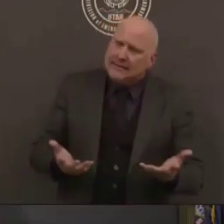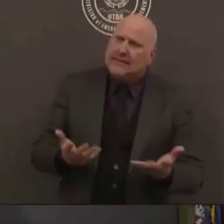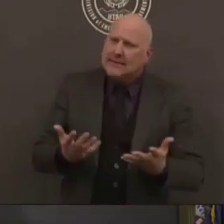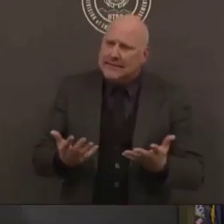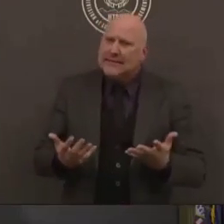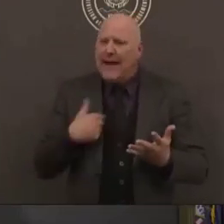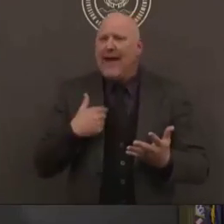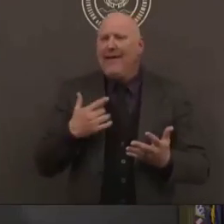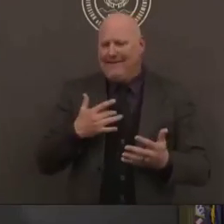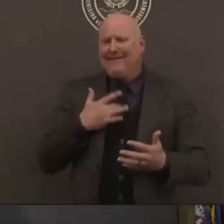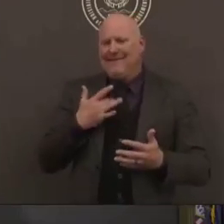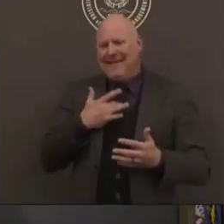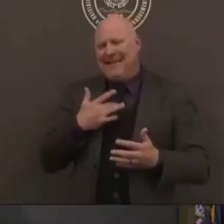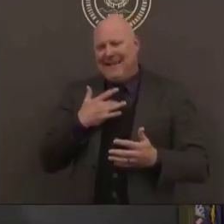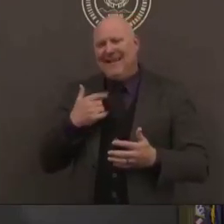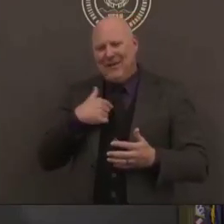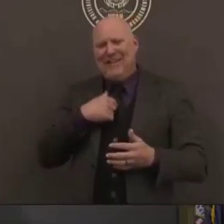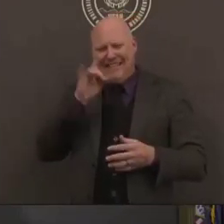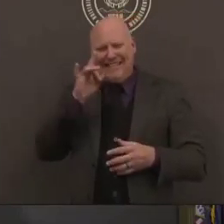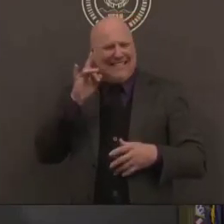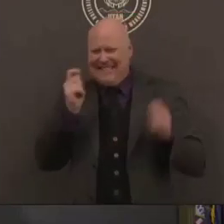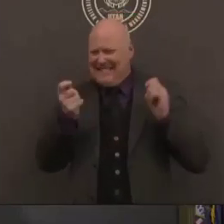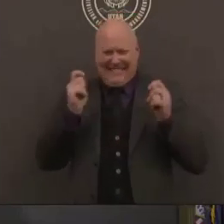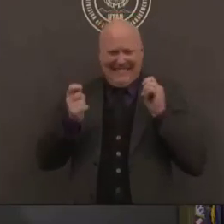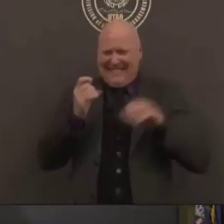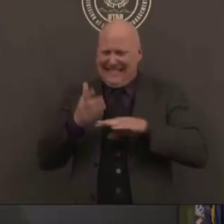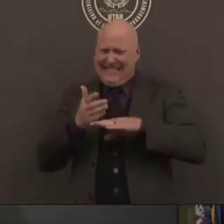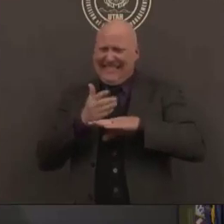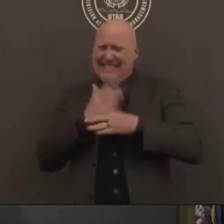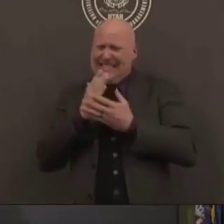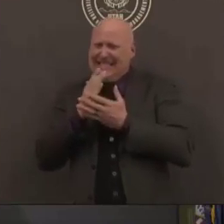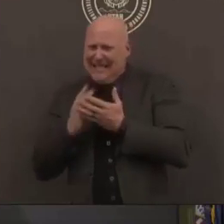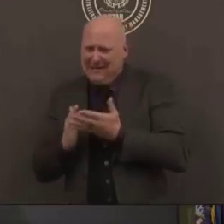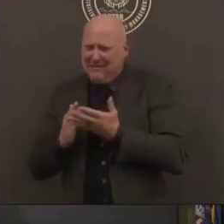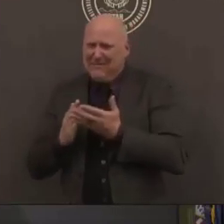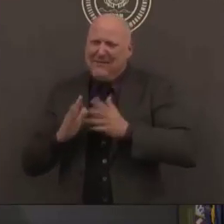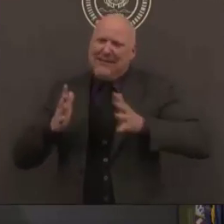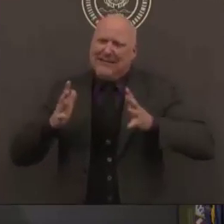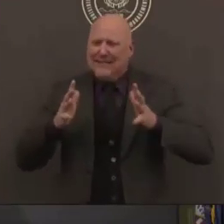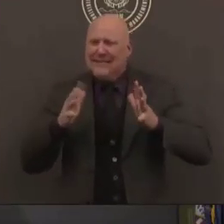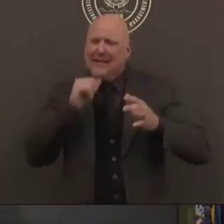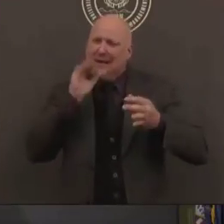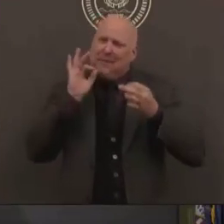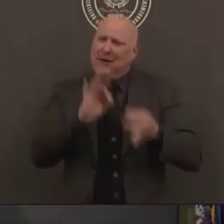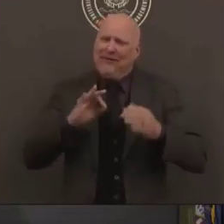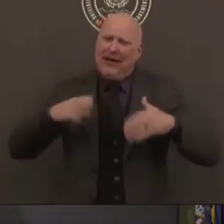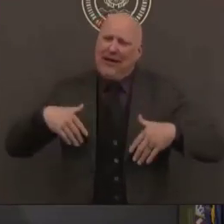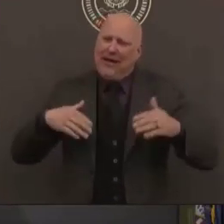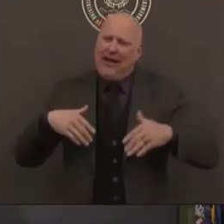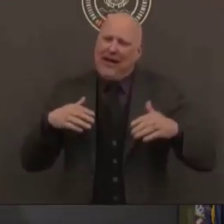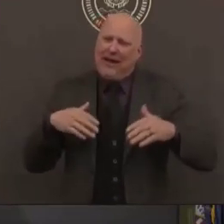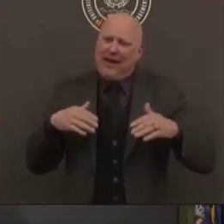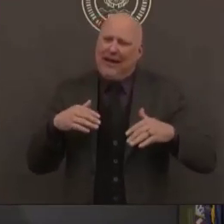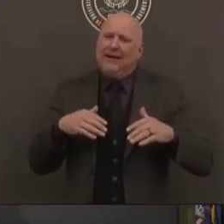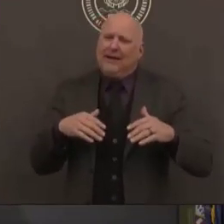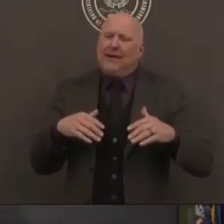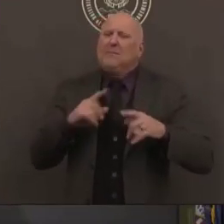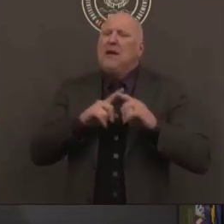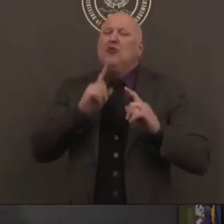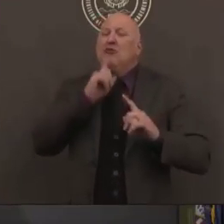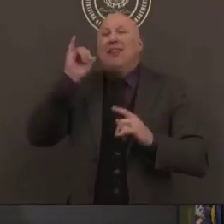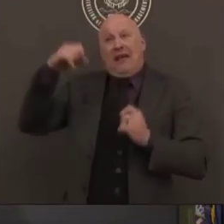that this technology is alive and well in case that we need to issue Amber Alerts or other type of emergency messages